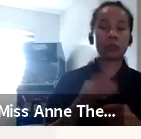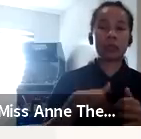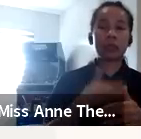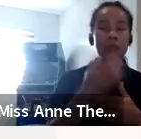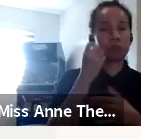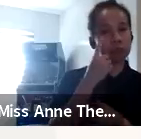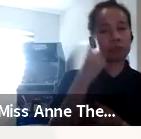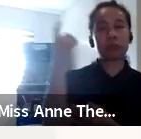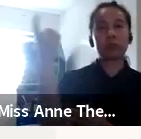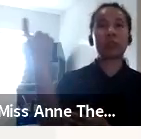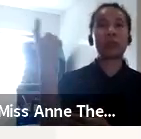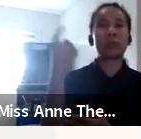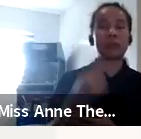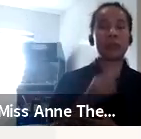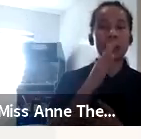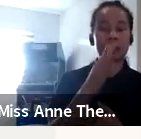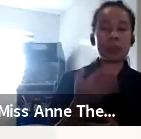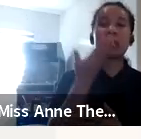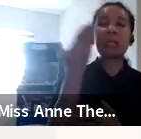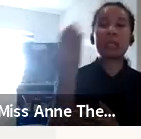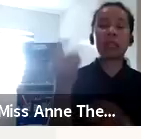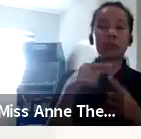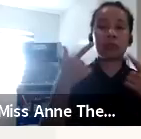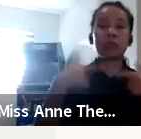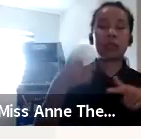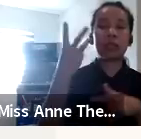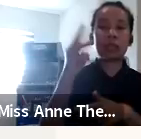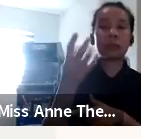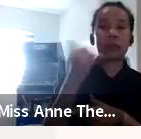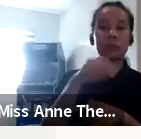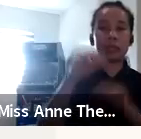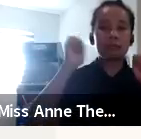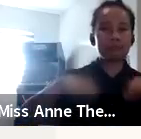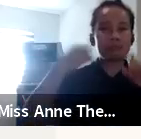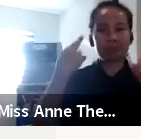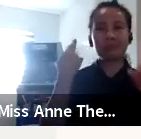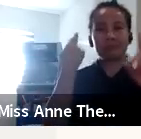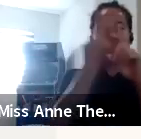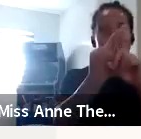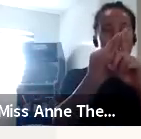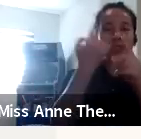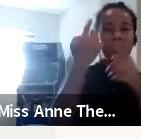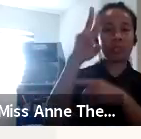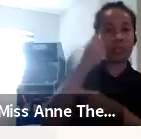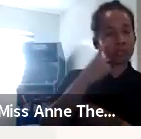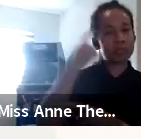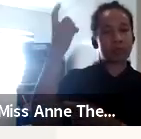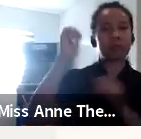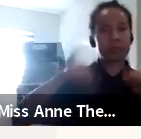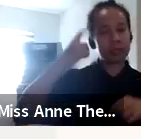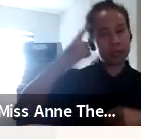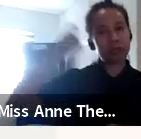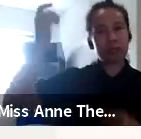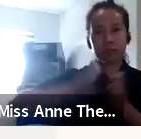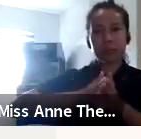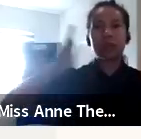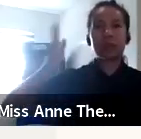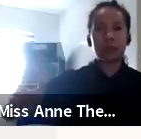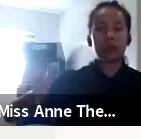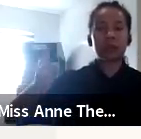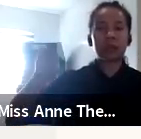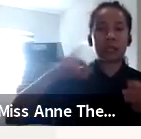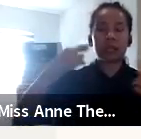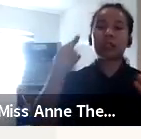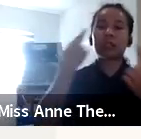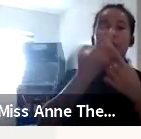aspiration. Be there to let them feel that they can aspire more. They can dream bigger. They can reach those goals.